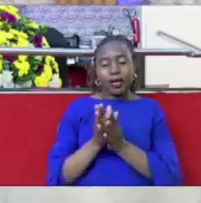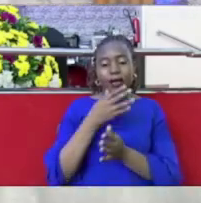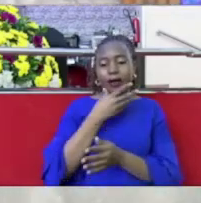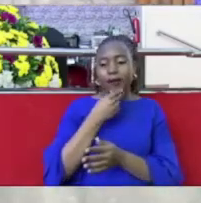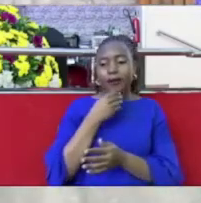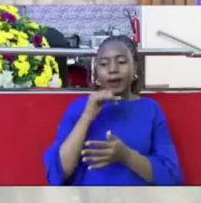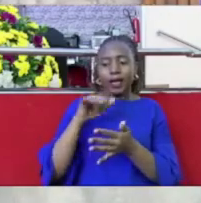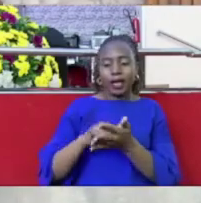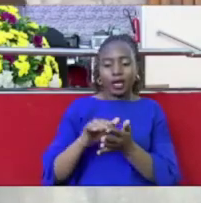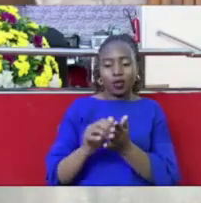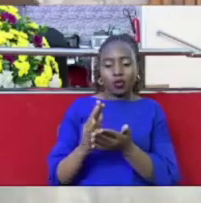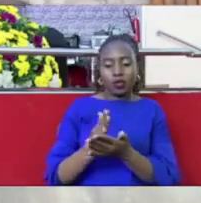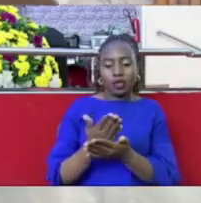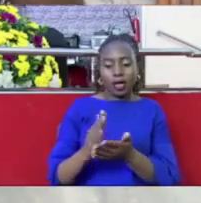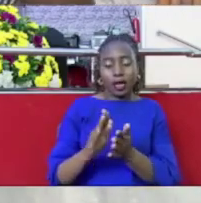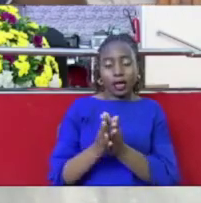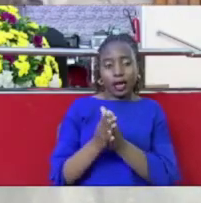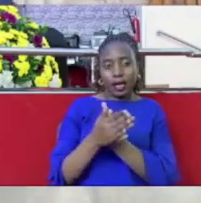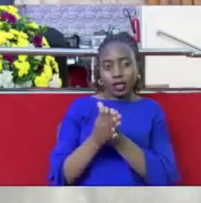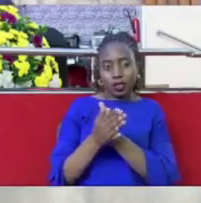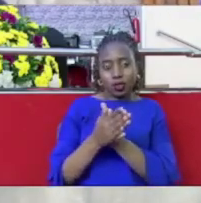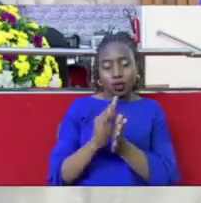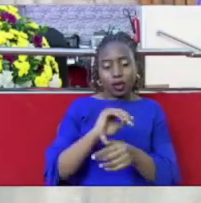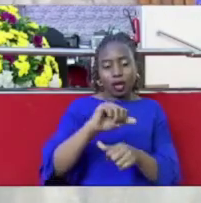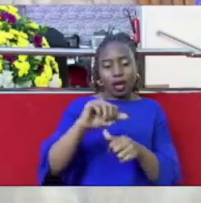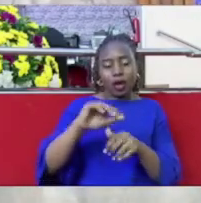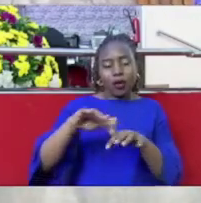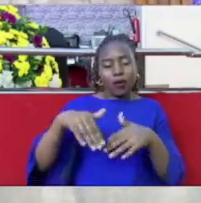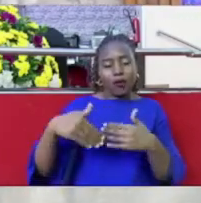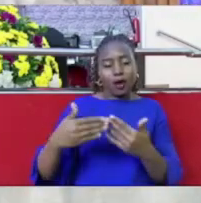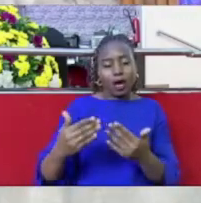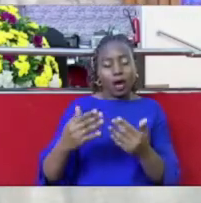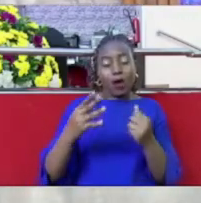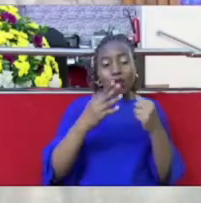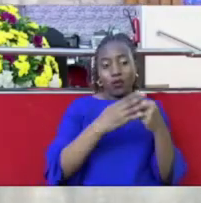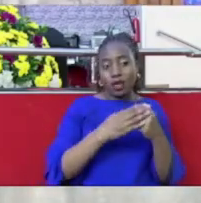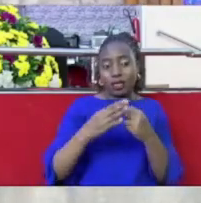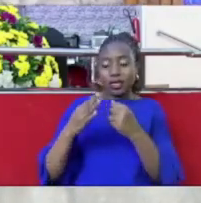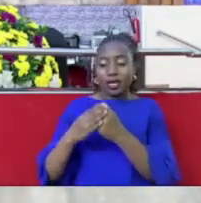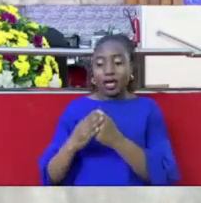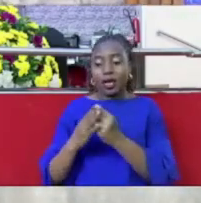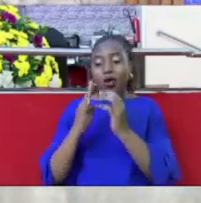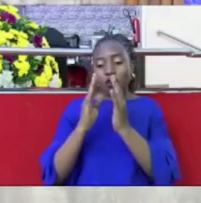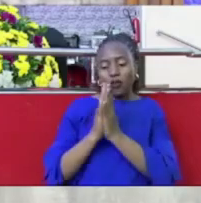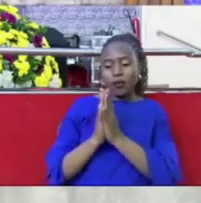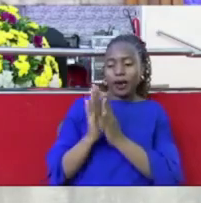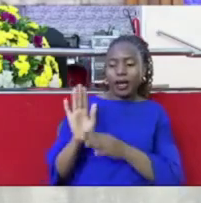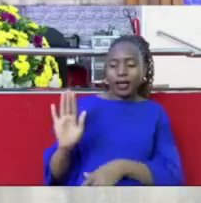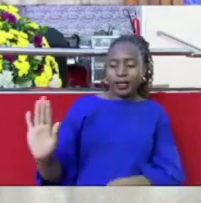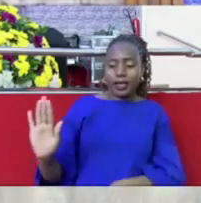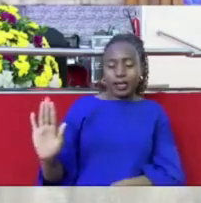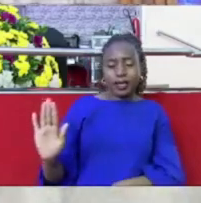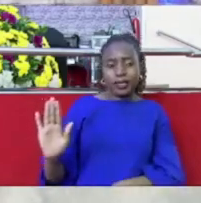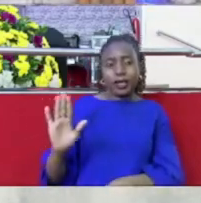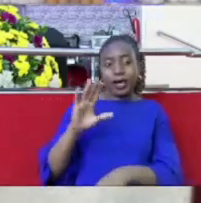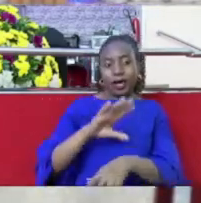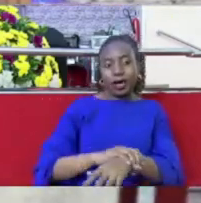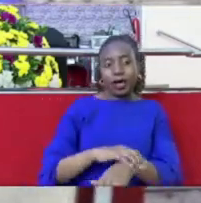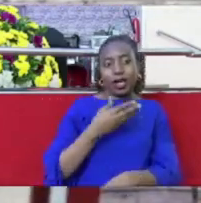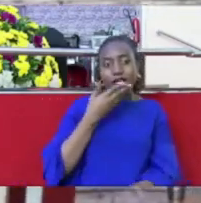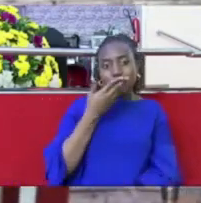of how 99% of his prayers receive answers. Ya vile